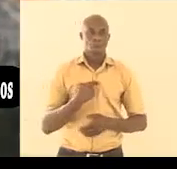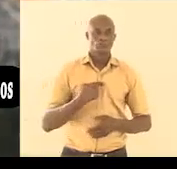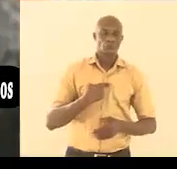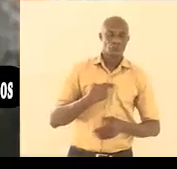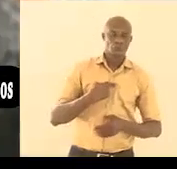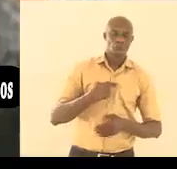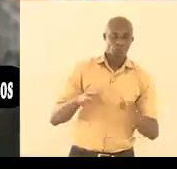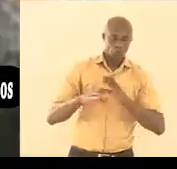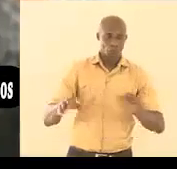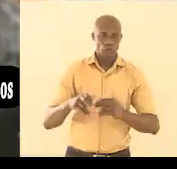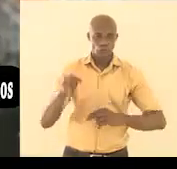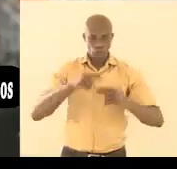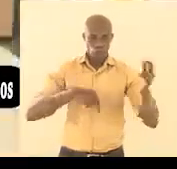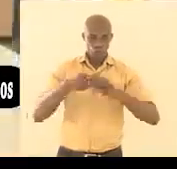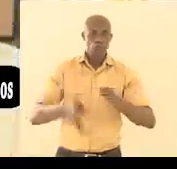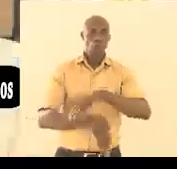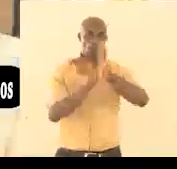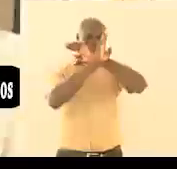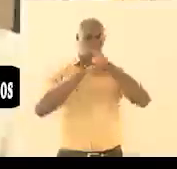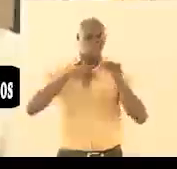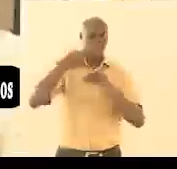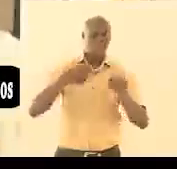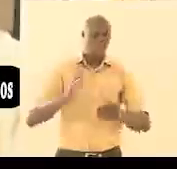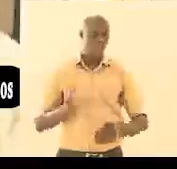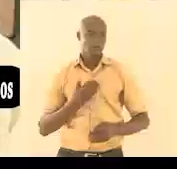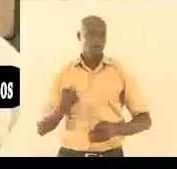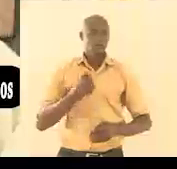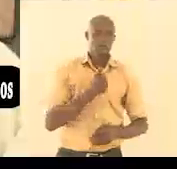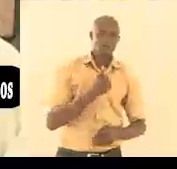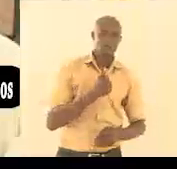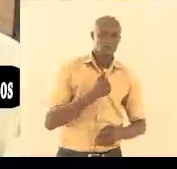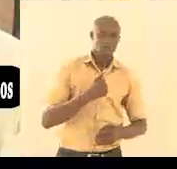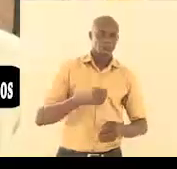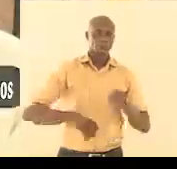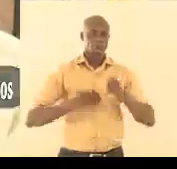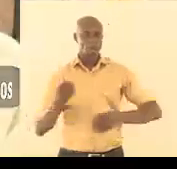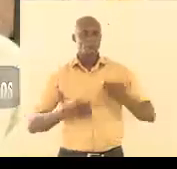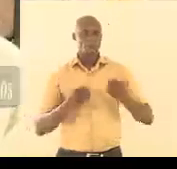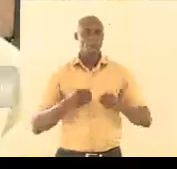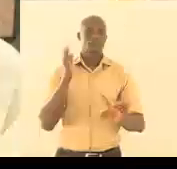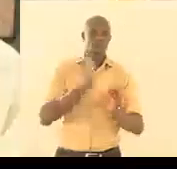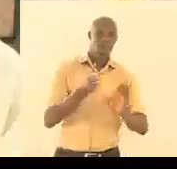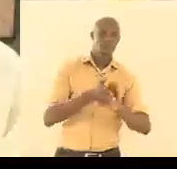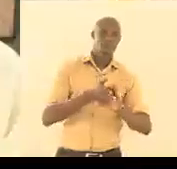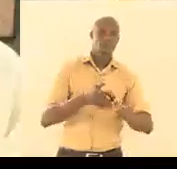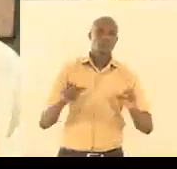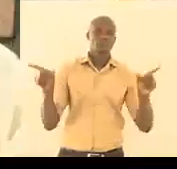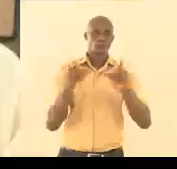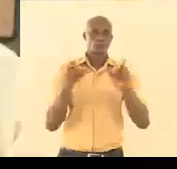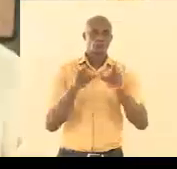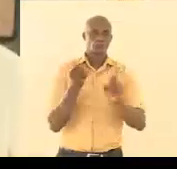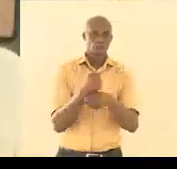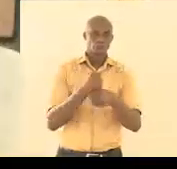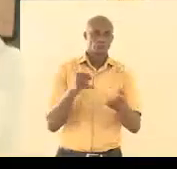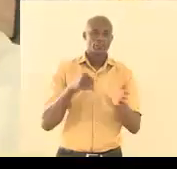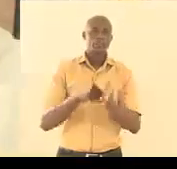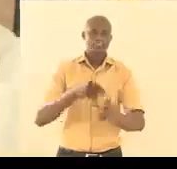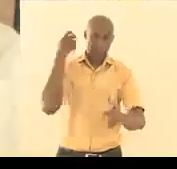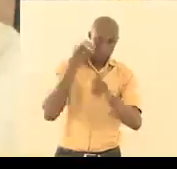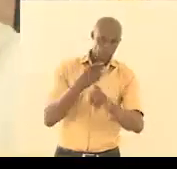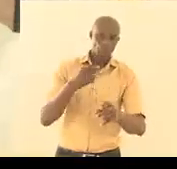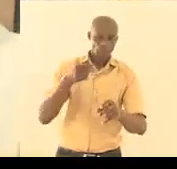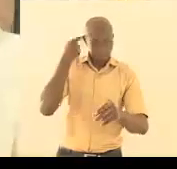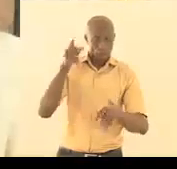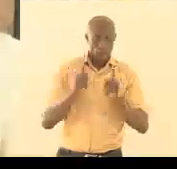We do erect barriers around ourselves on an emotional and psychological level, making it difficult